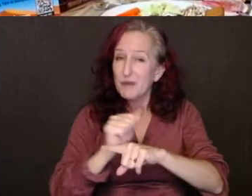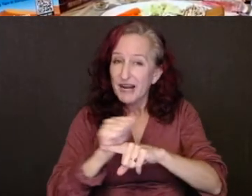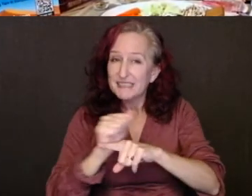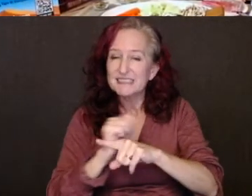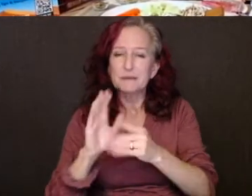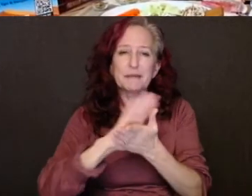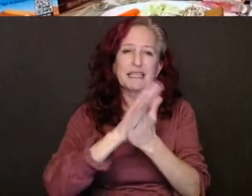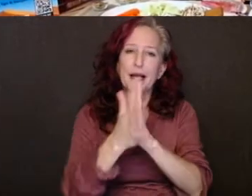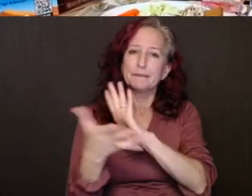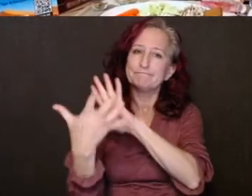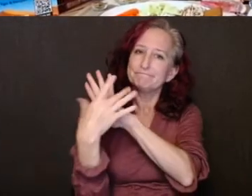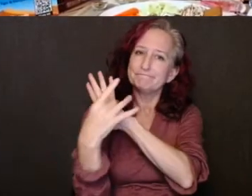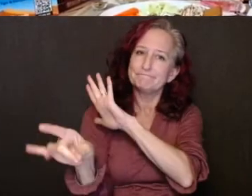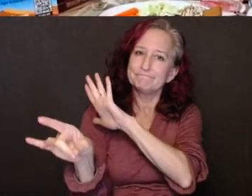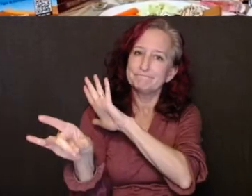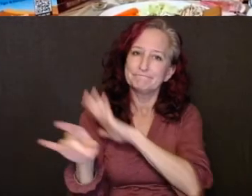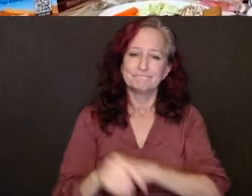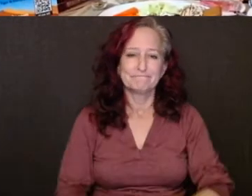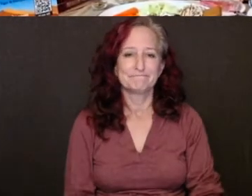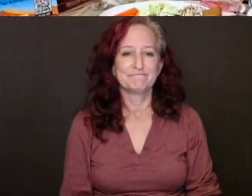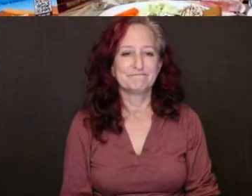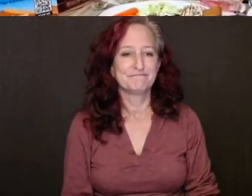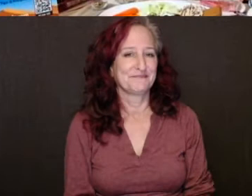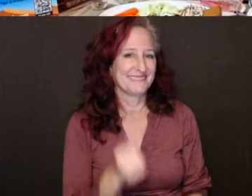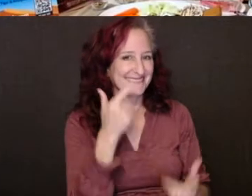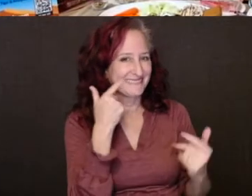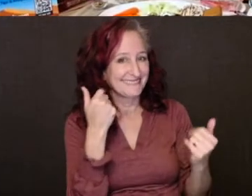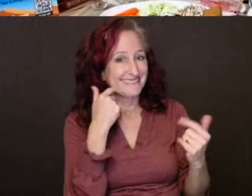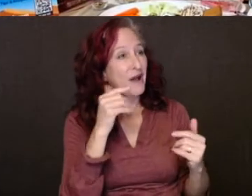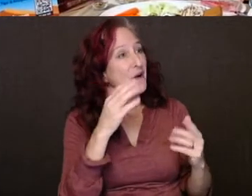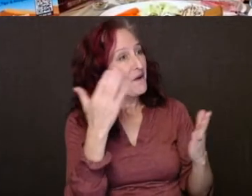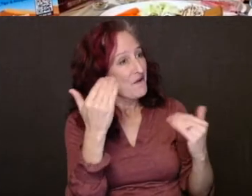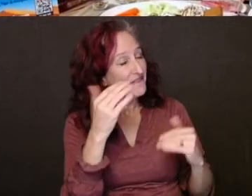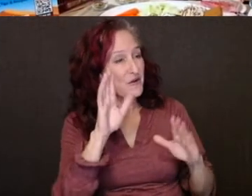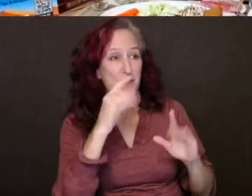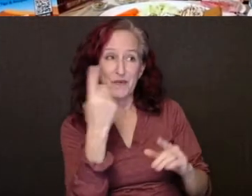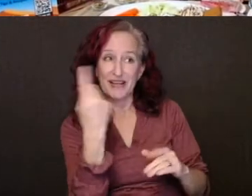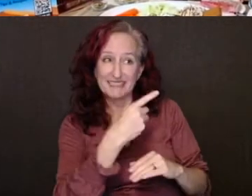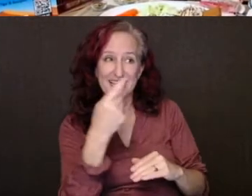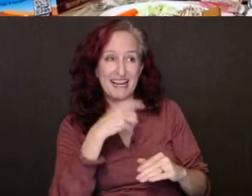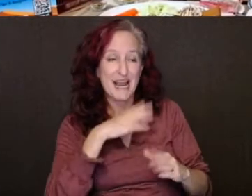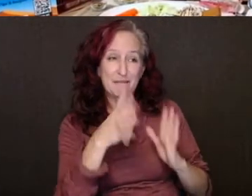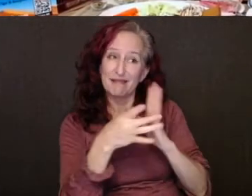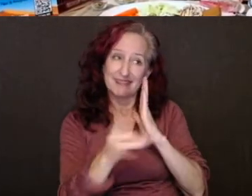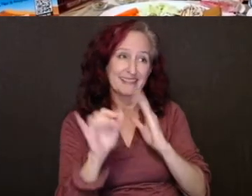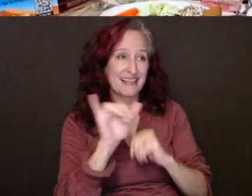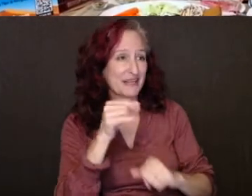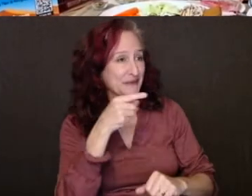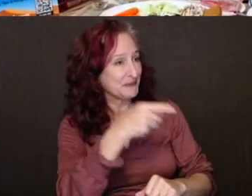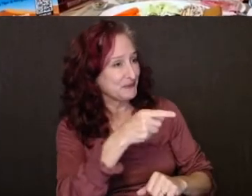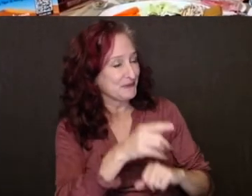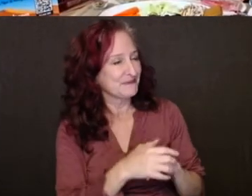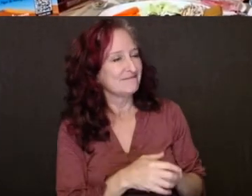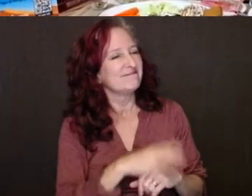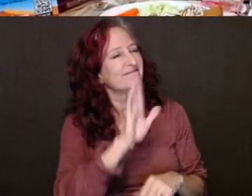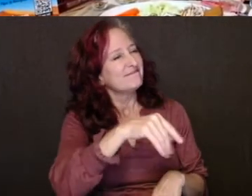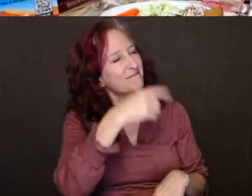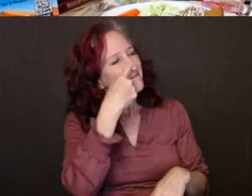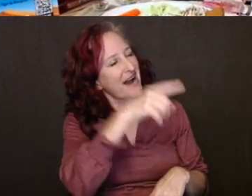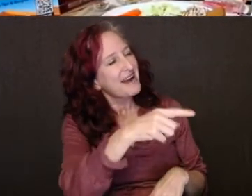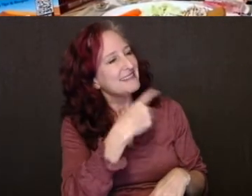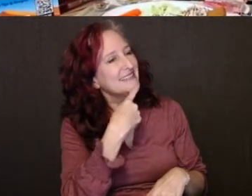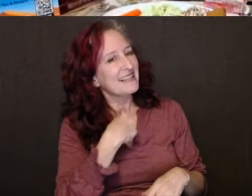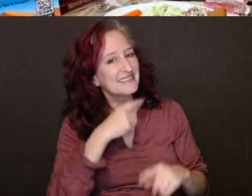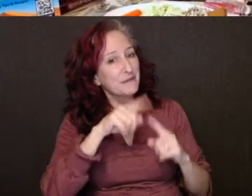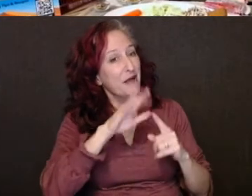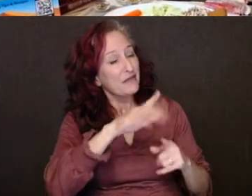and learn how to bone the chicken, cut up all kind of stuff. So, it's just a skill, just like any Japanese sushi chef, any tennis player. Once